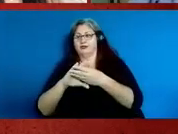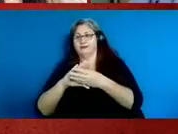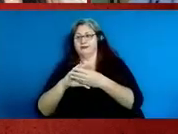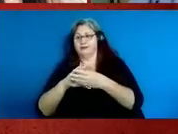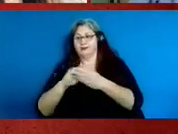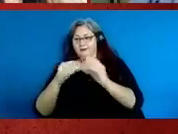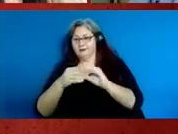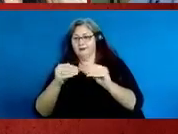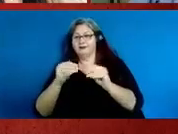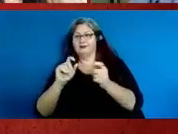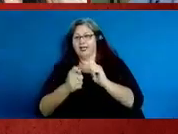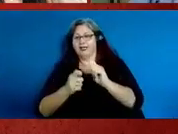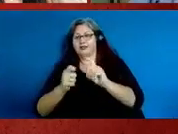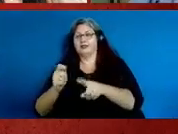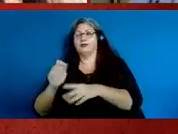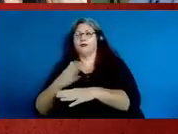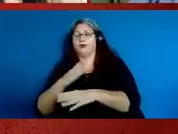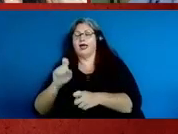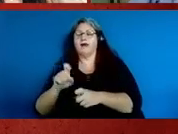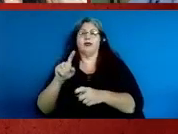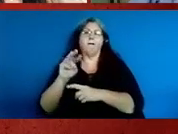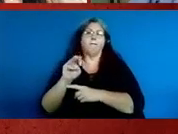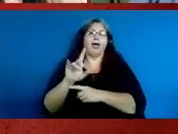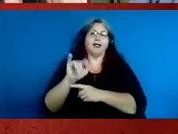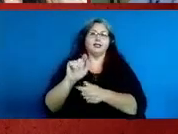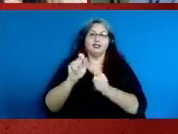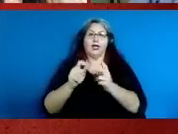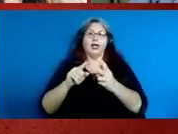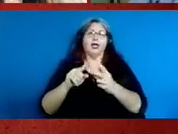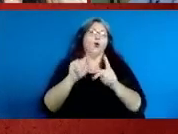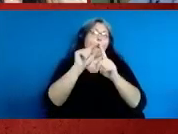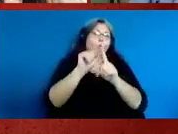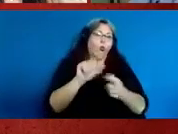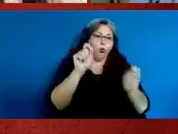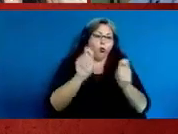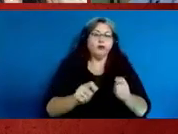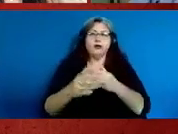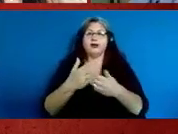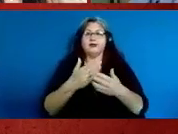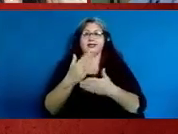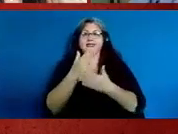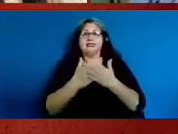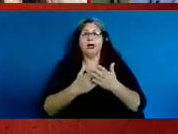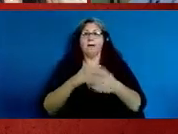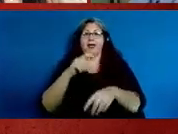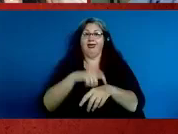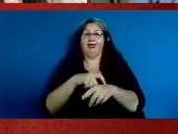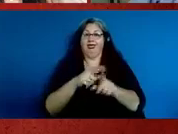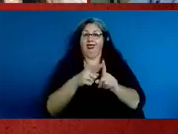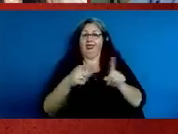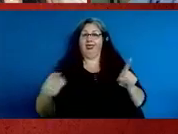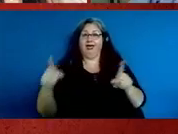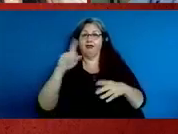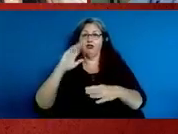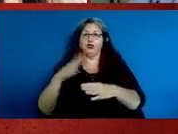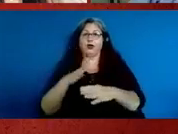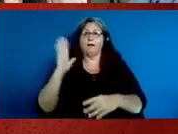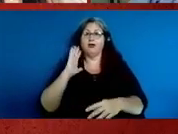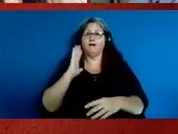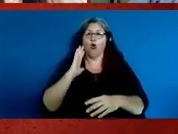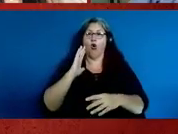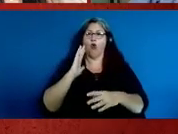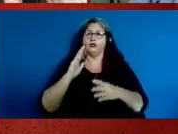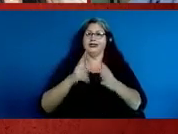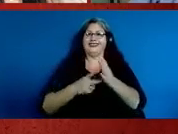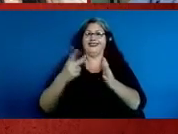there would be changes in melody, there would be changes in lyric, even changes in length of the song. It used to be twice as long.